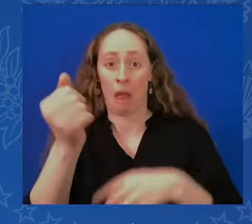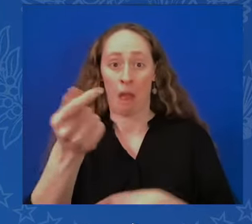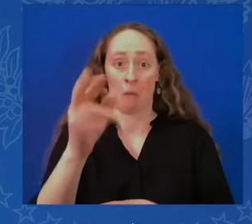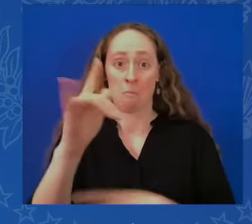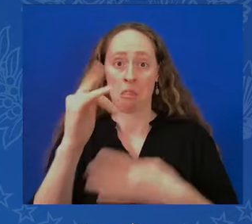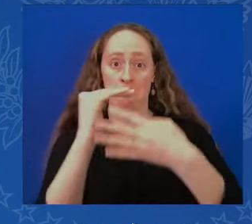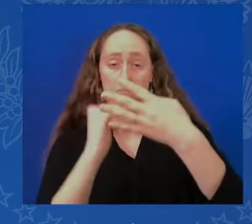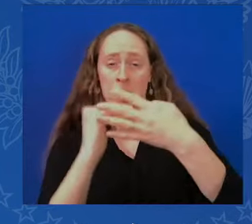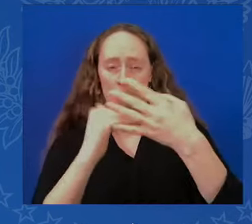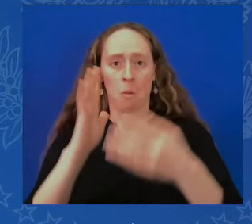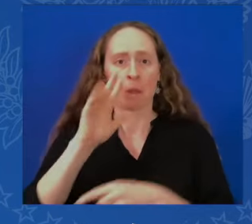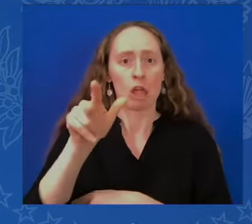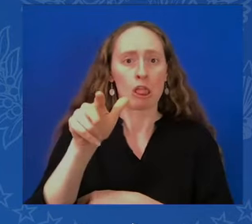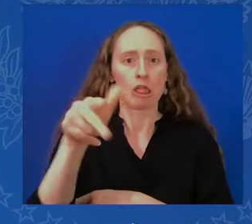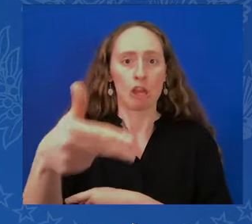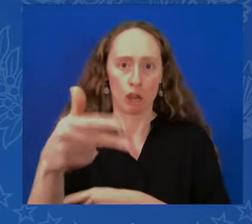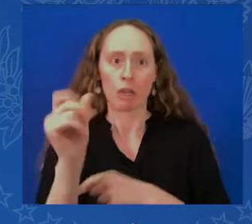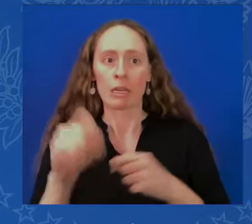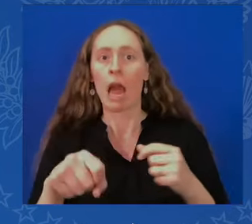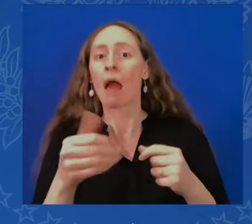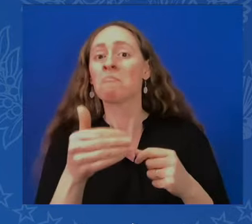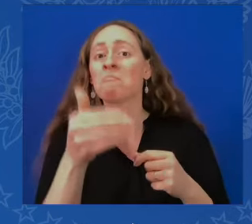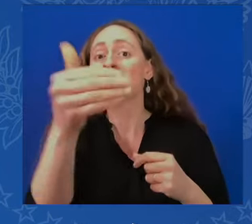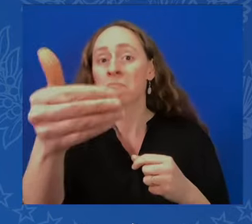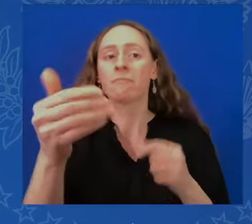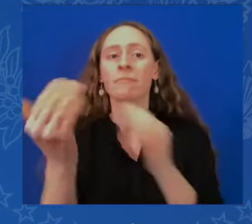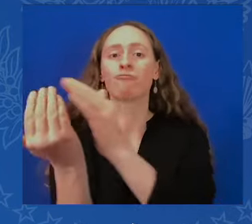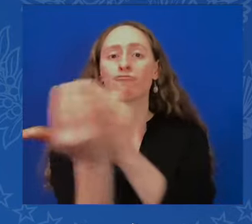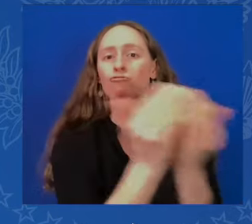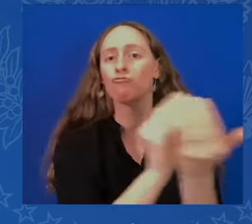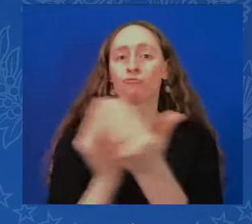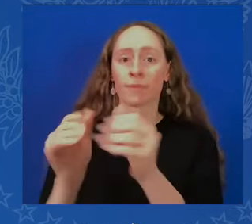May, we'll open the full channel, the full channel.